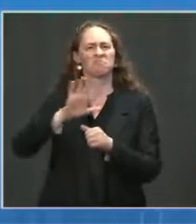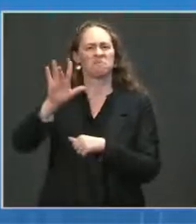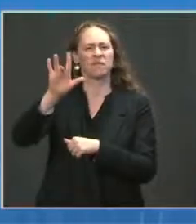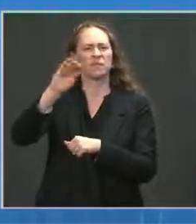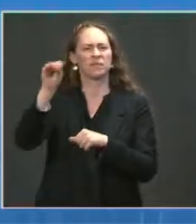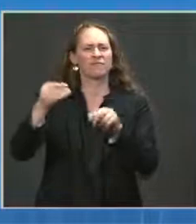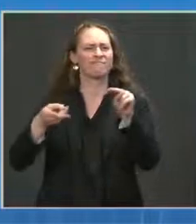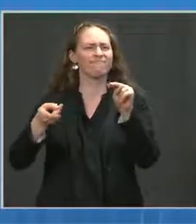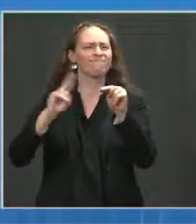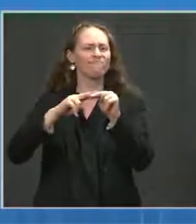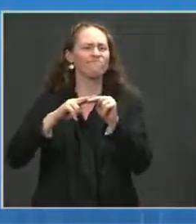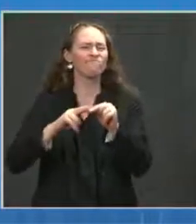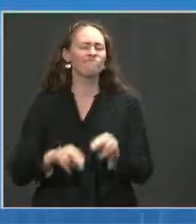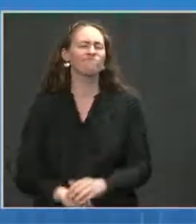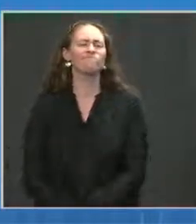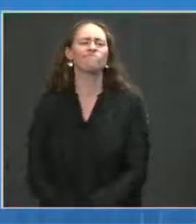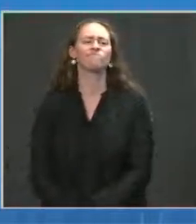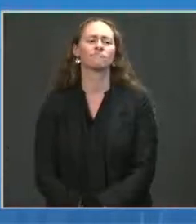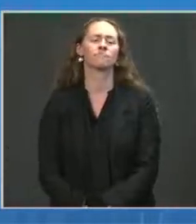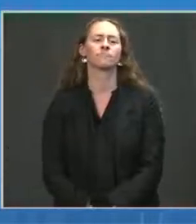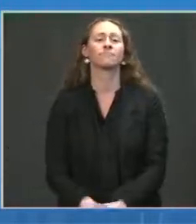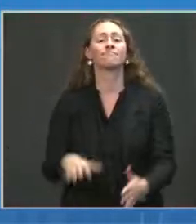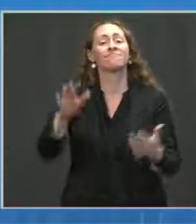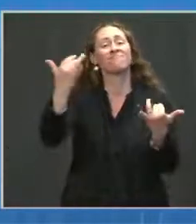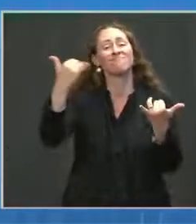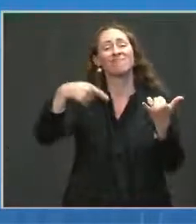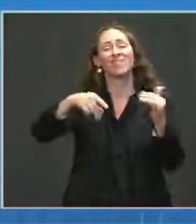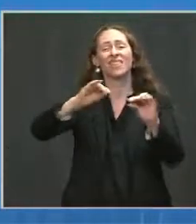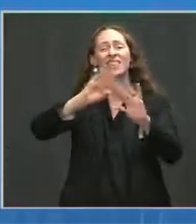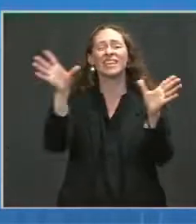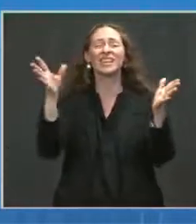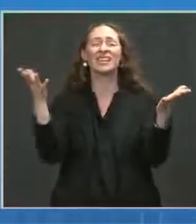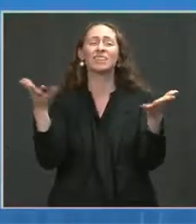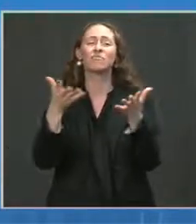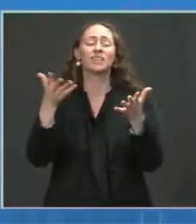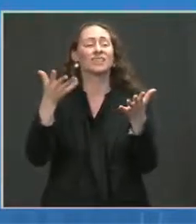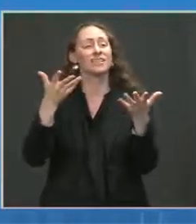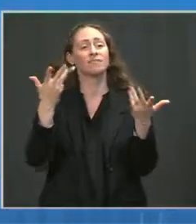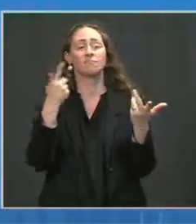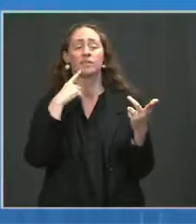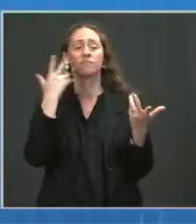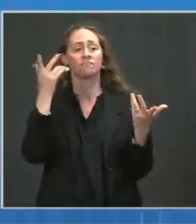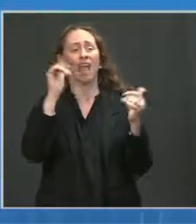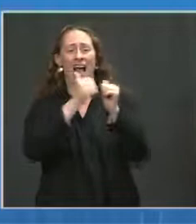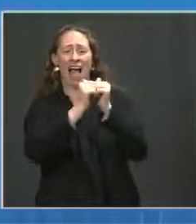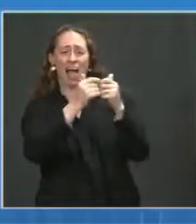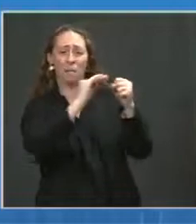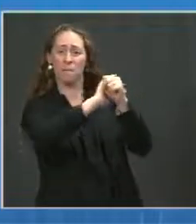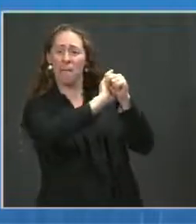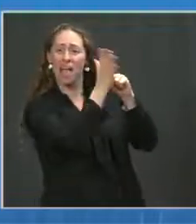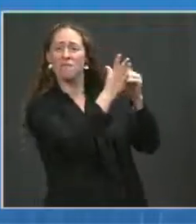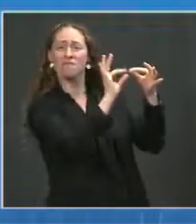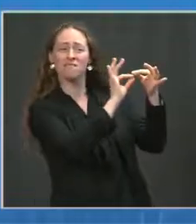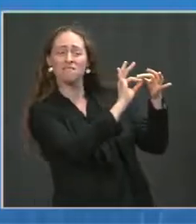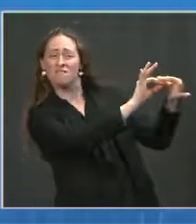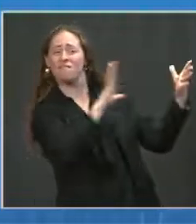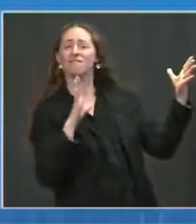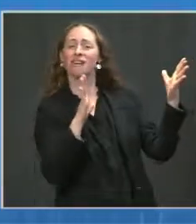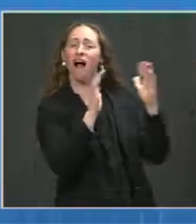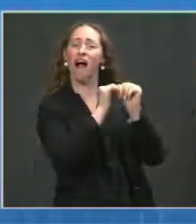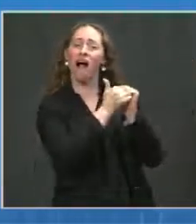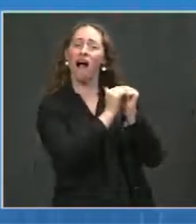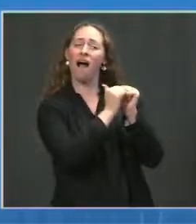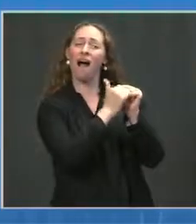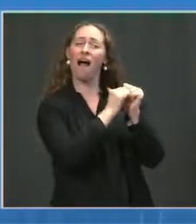stating the obvious. While we desperately want to be done with this pandemic, COVID-19 is clearly not done with us,